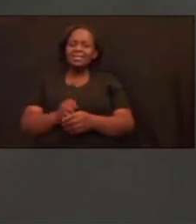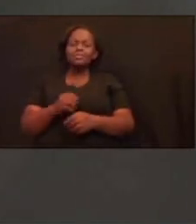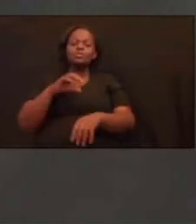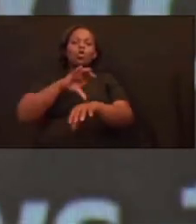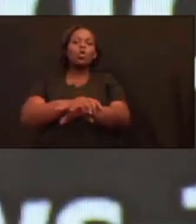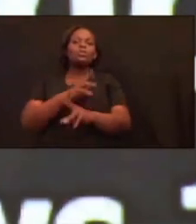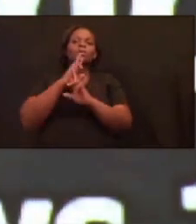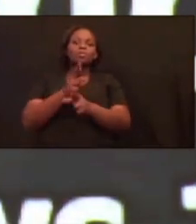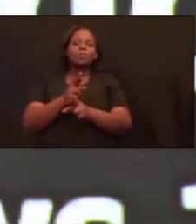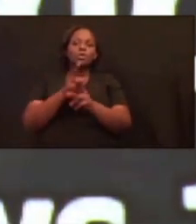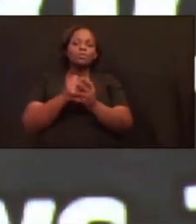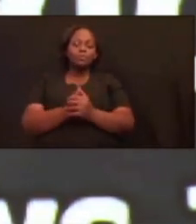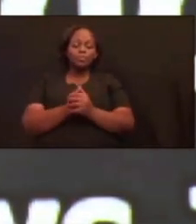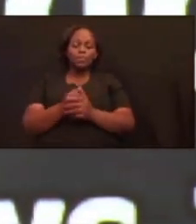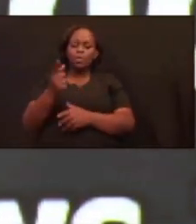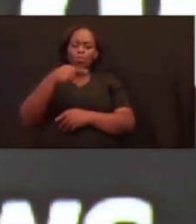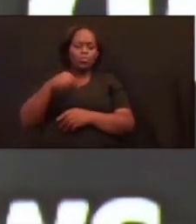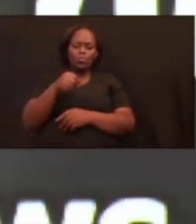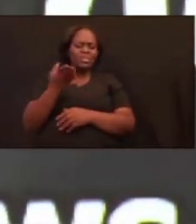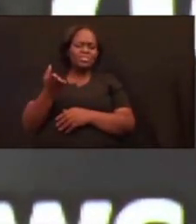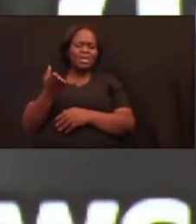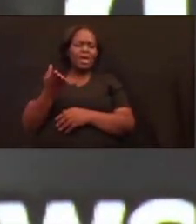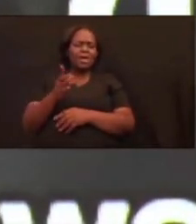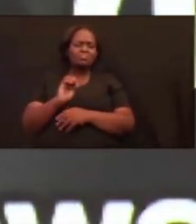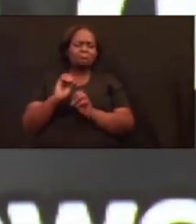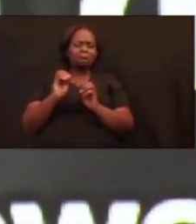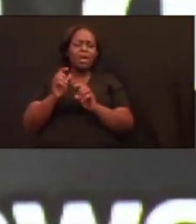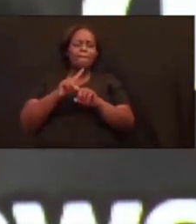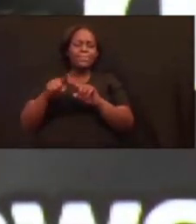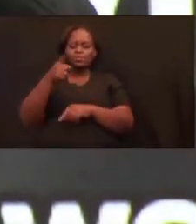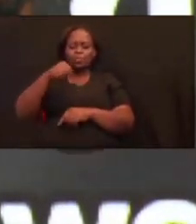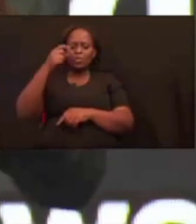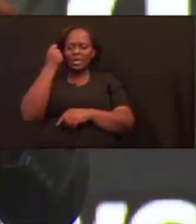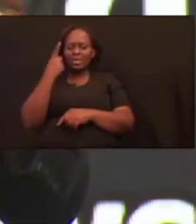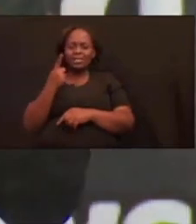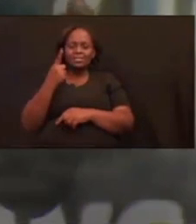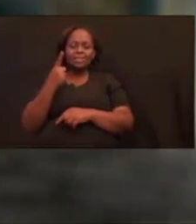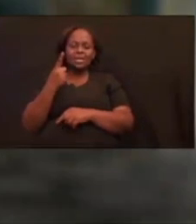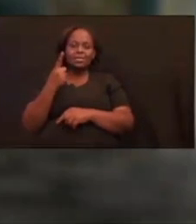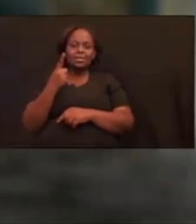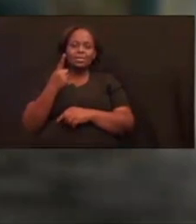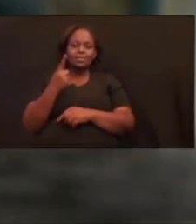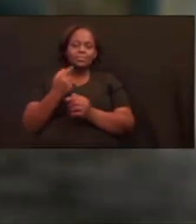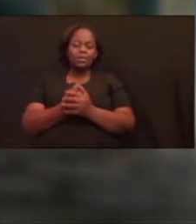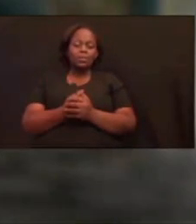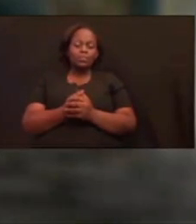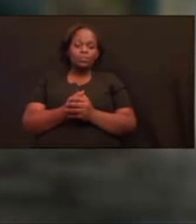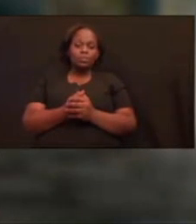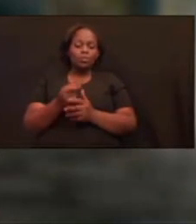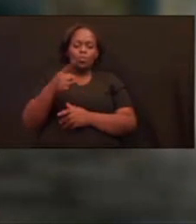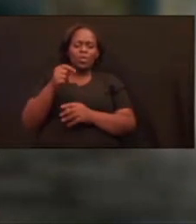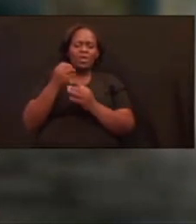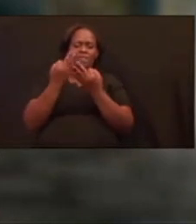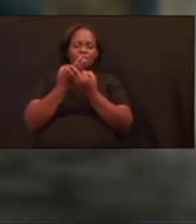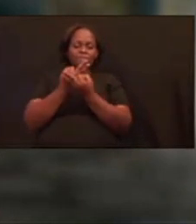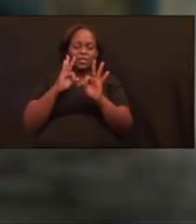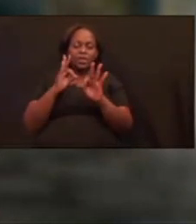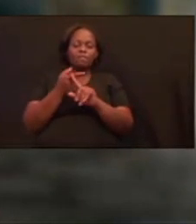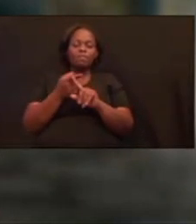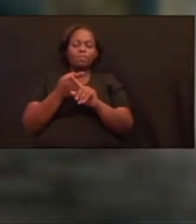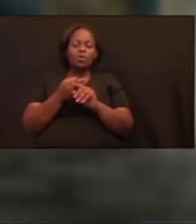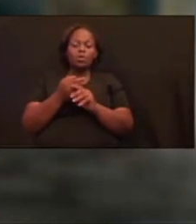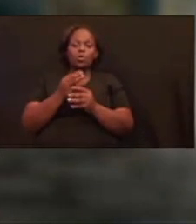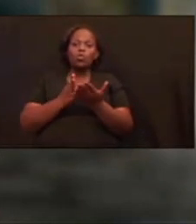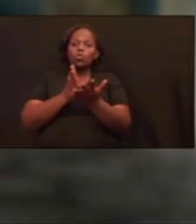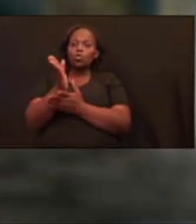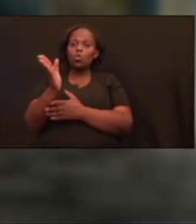we understand. We were not there, but we understand that the aeons were framed by the word of God. Is that true? So that the things which